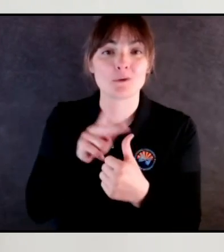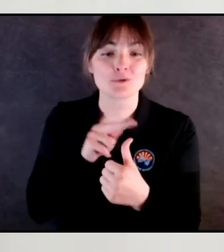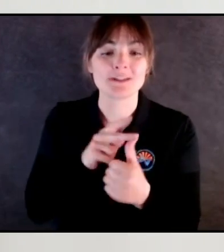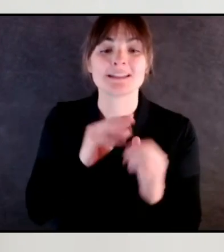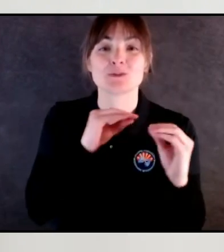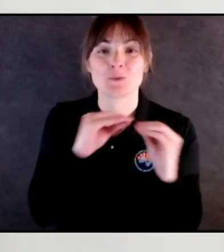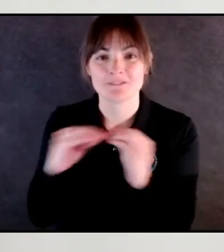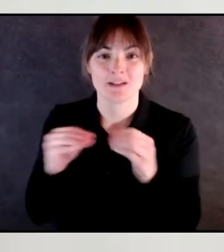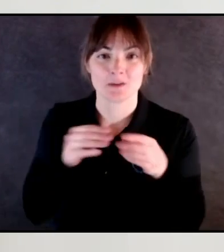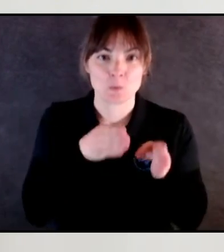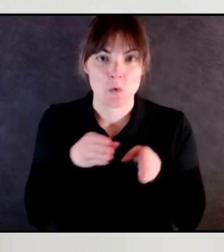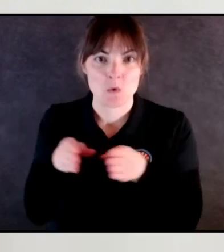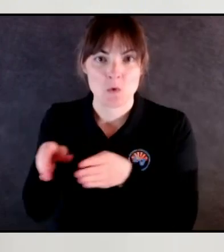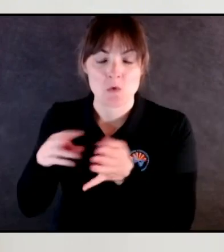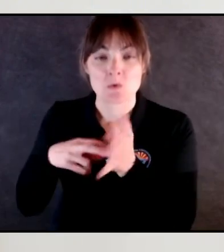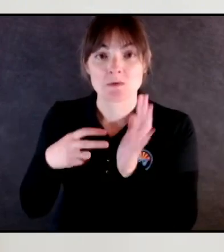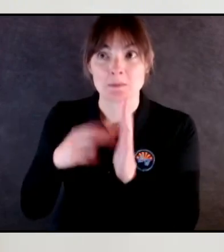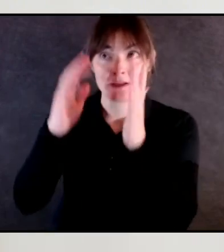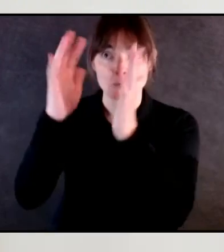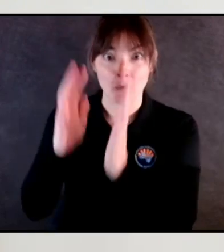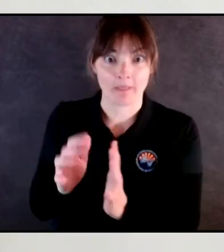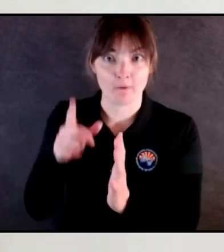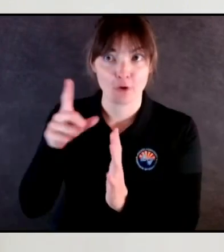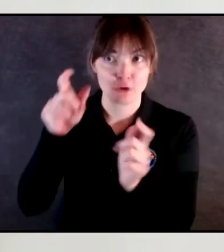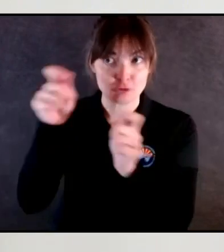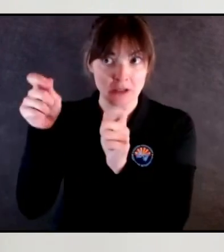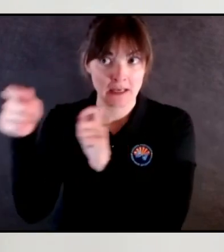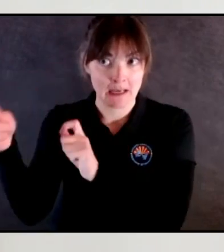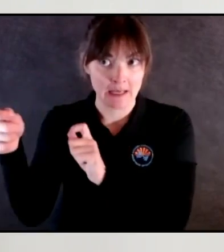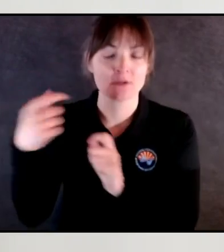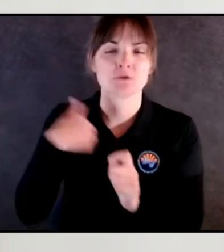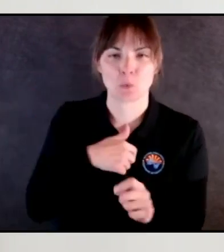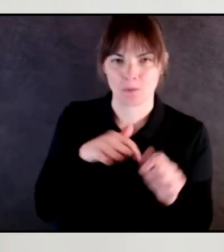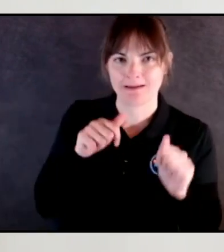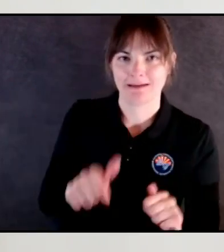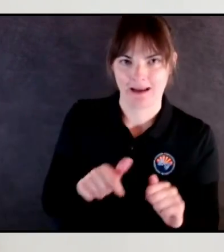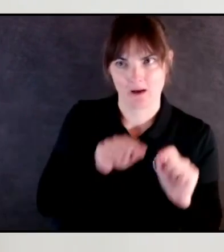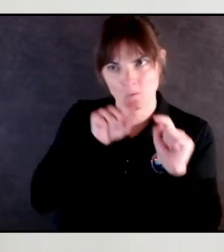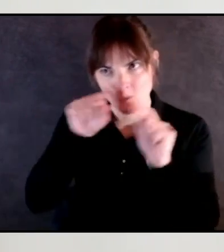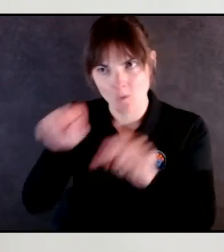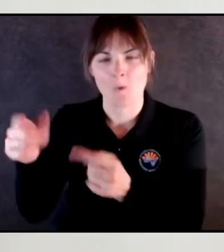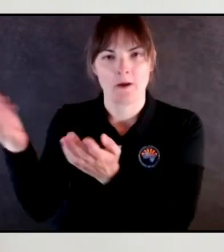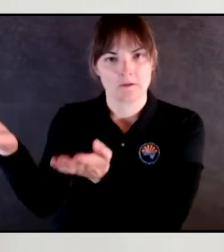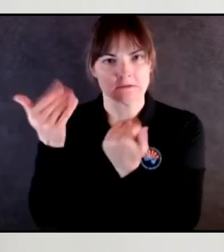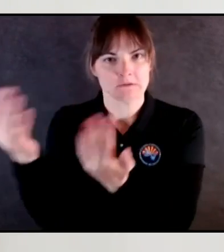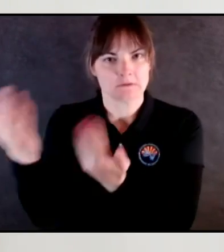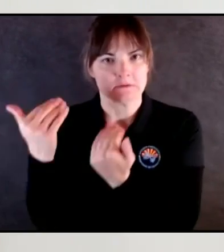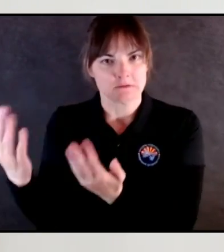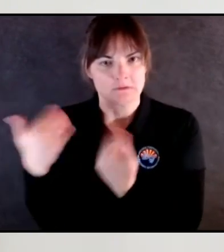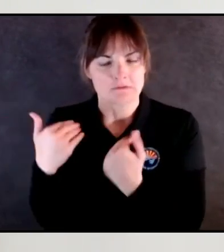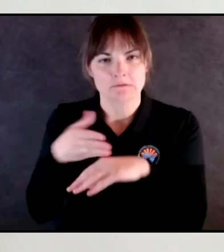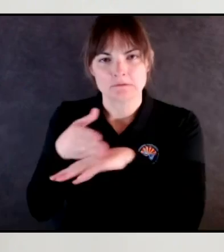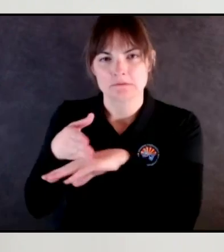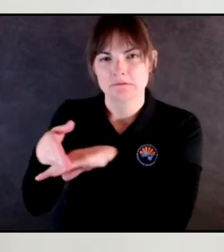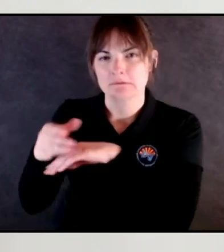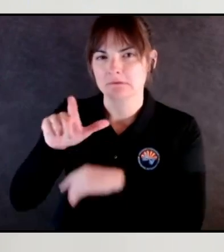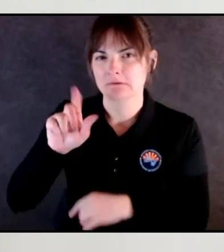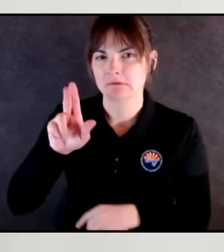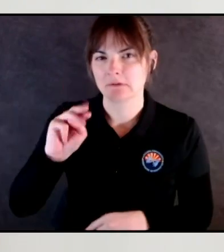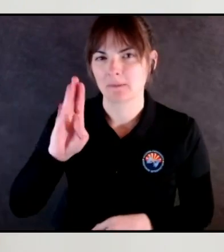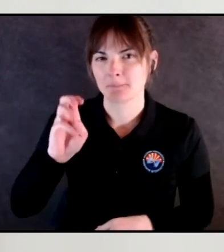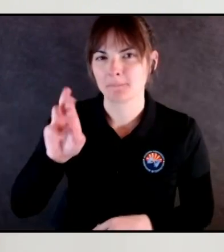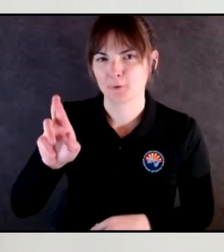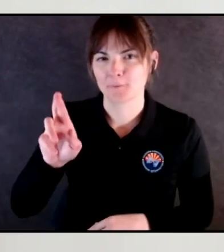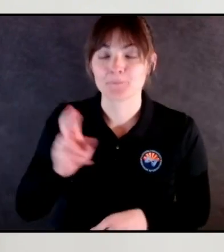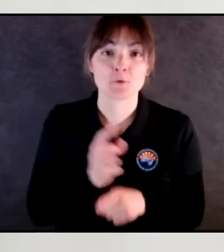to get in there and haul out some of that lumber. I think the intent right there is to cut that some of that wood up into